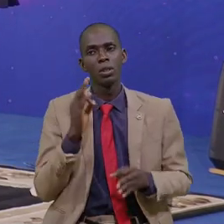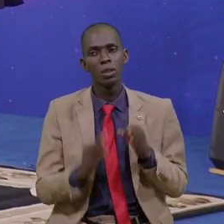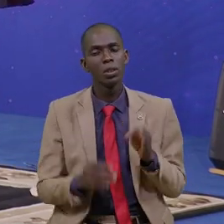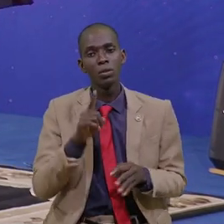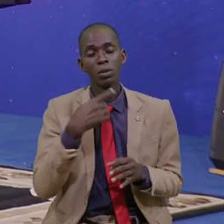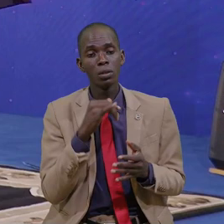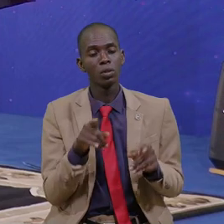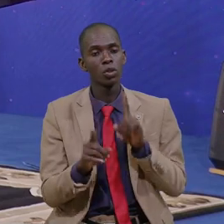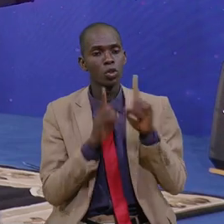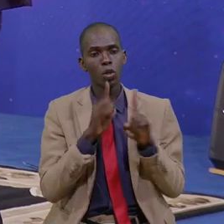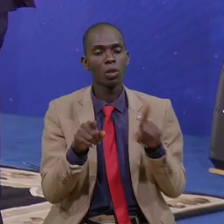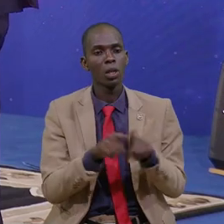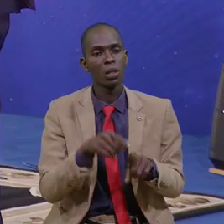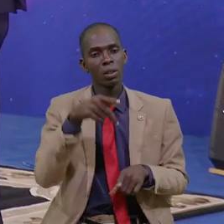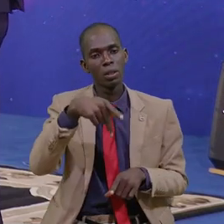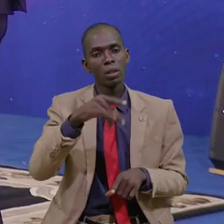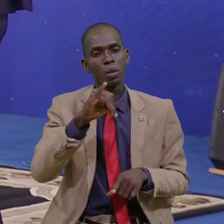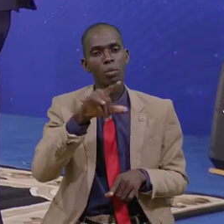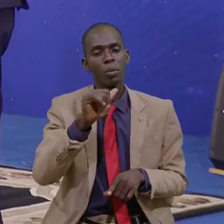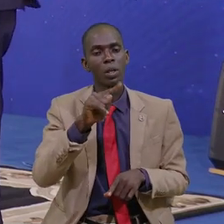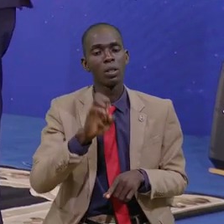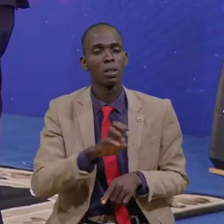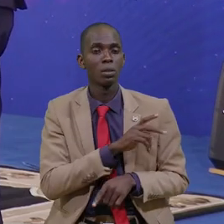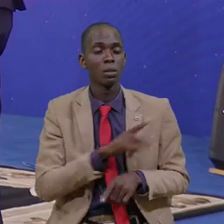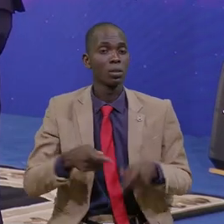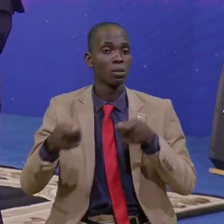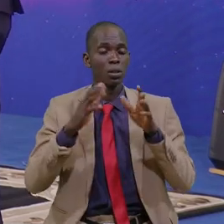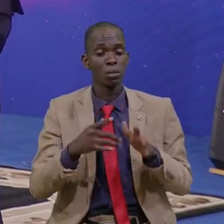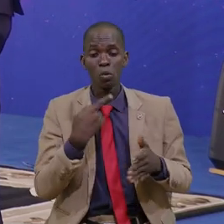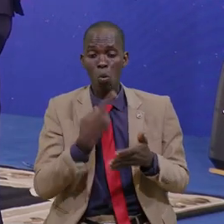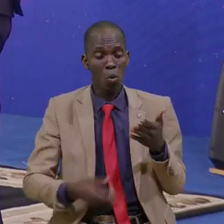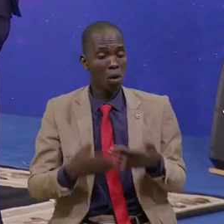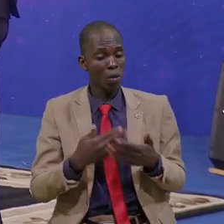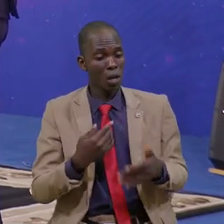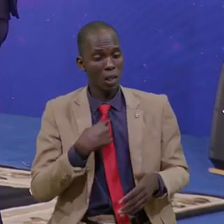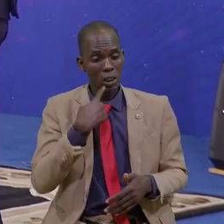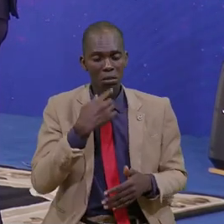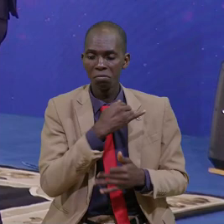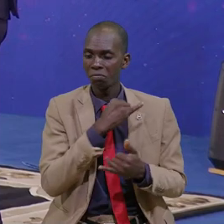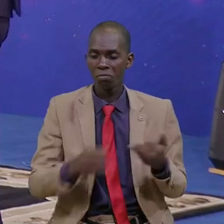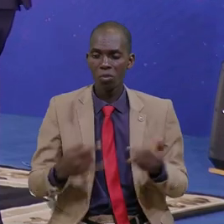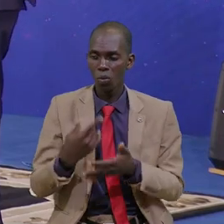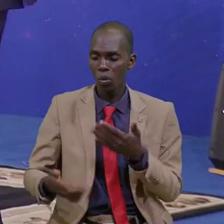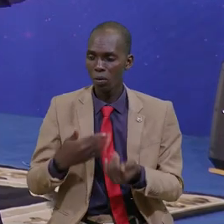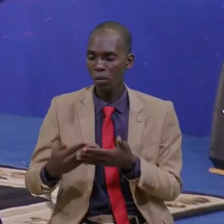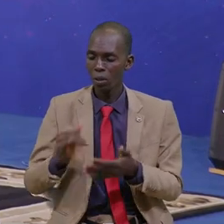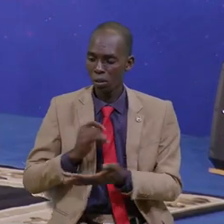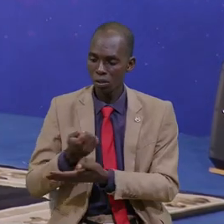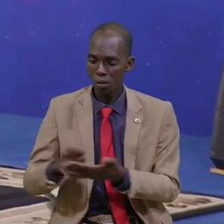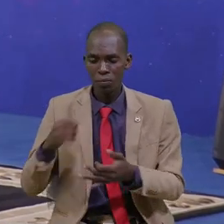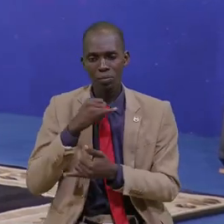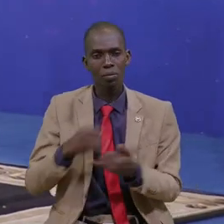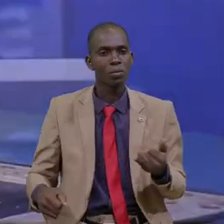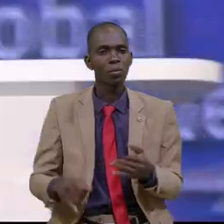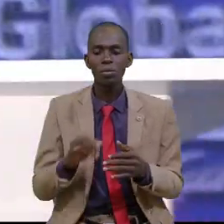What I've planned, and my mind is set. Not even a verse of scripture can change what I want